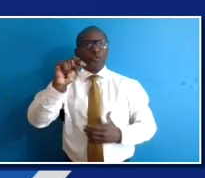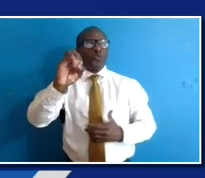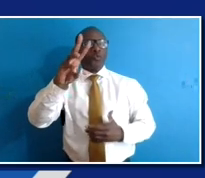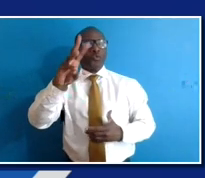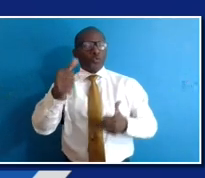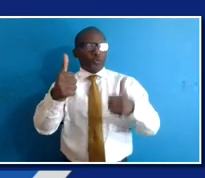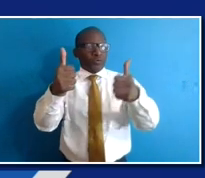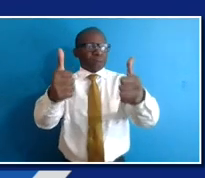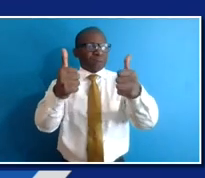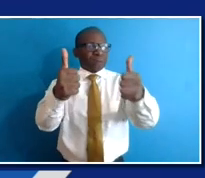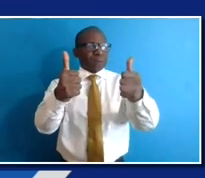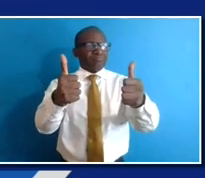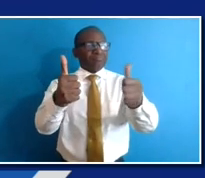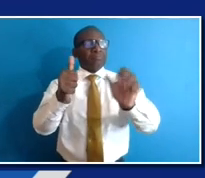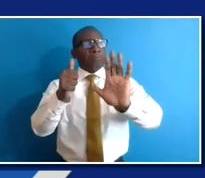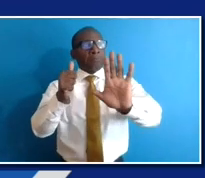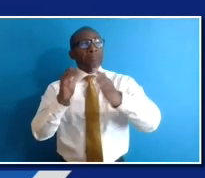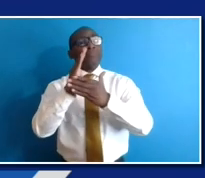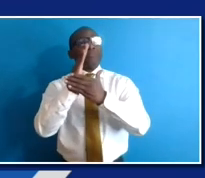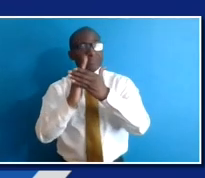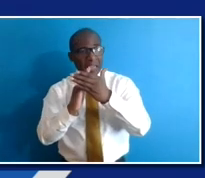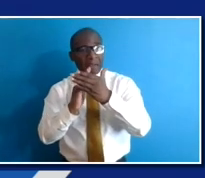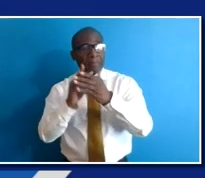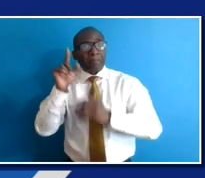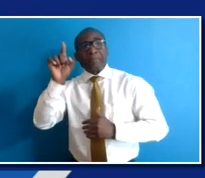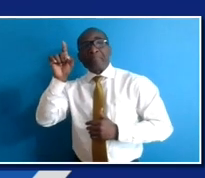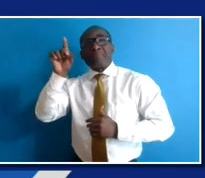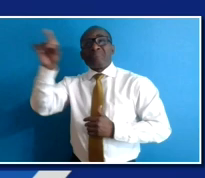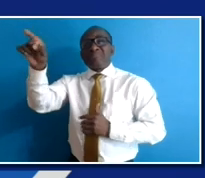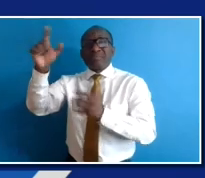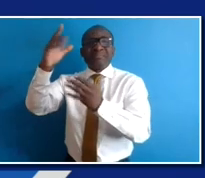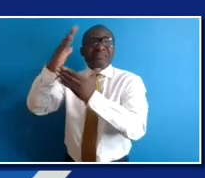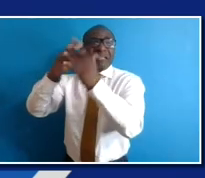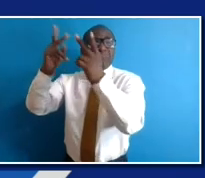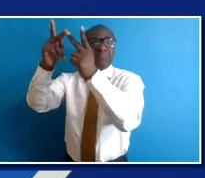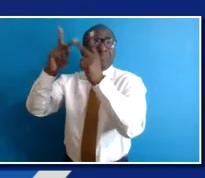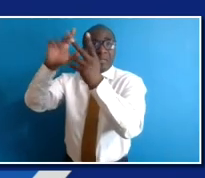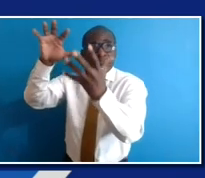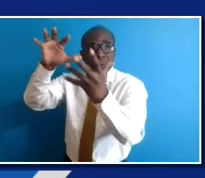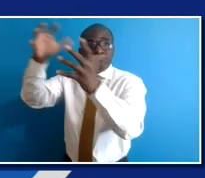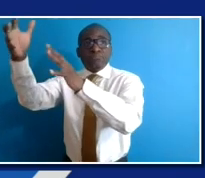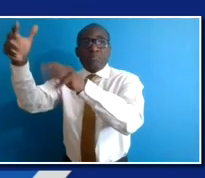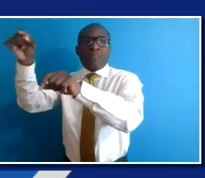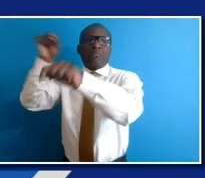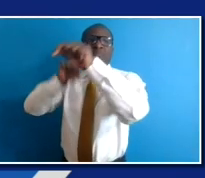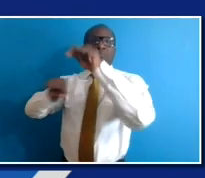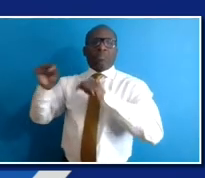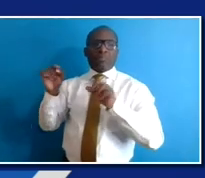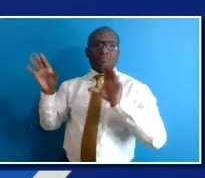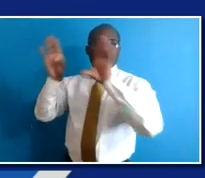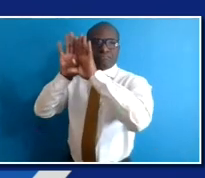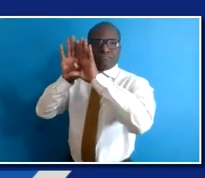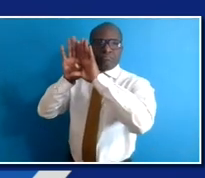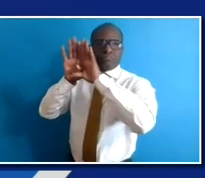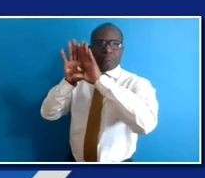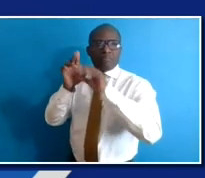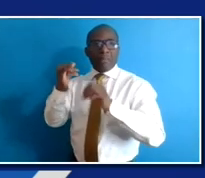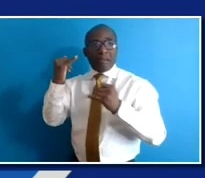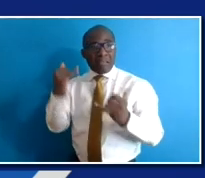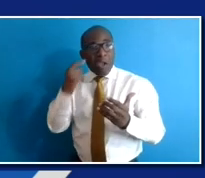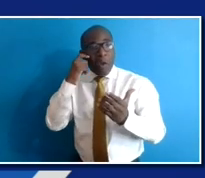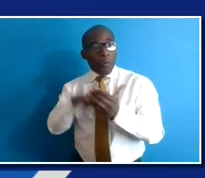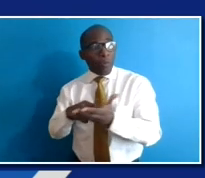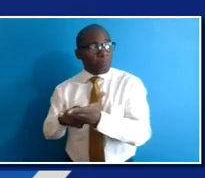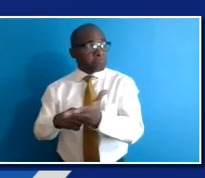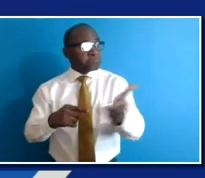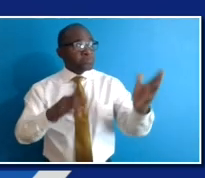for me, because the boss takes the blame if it goes wrong. If we succeed, everybody gets credit. But that's the